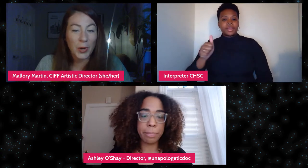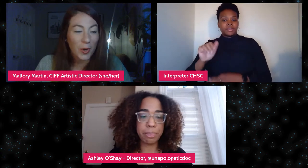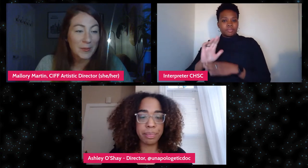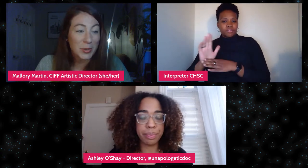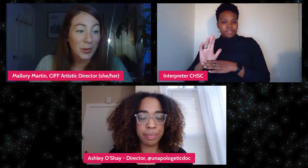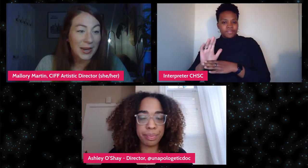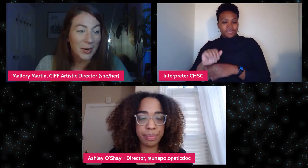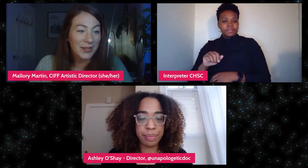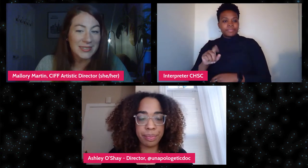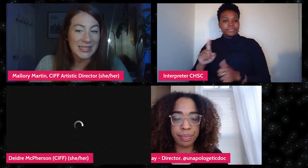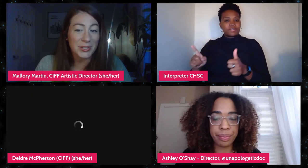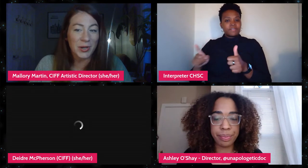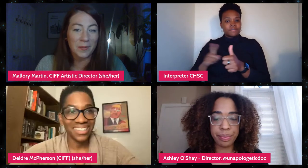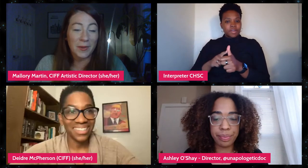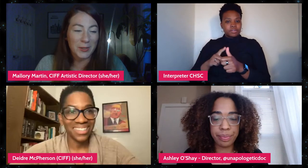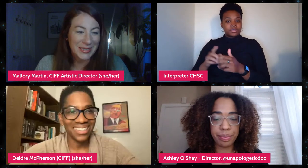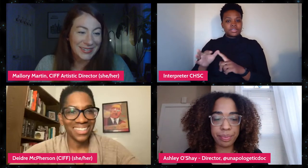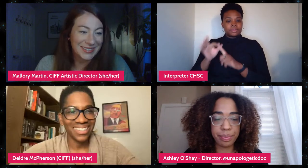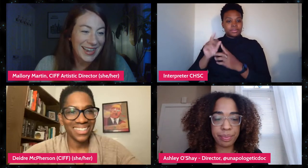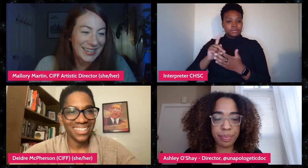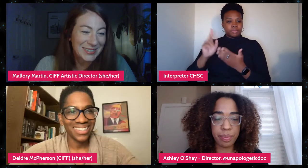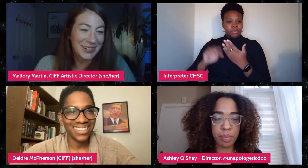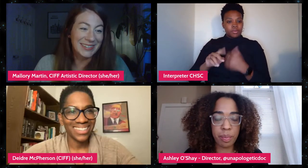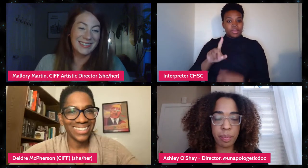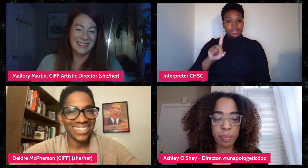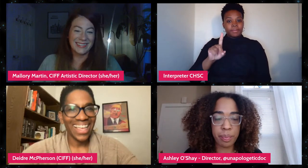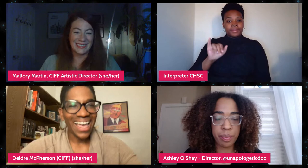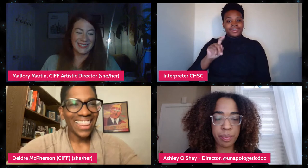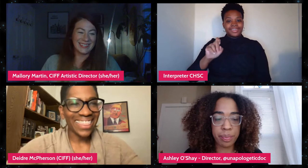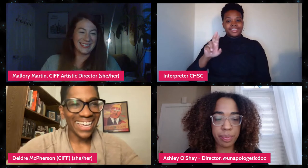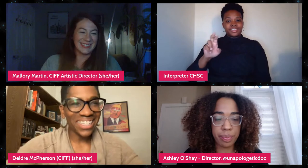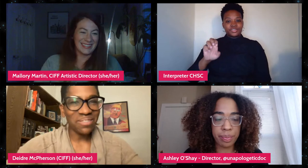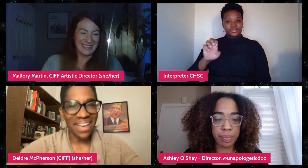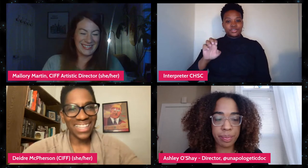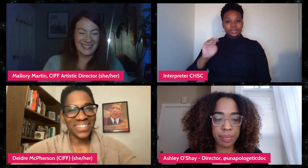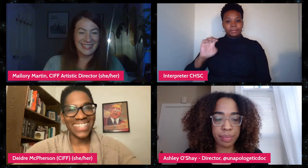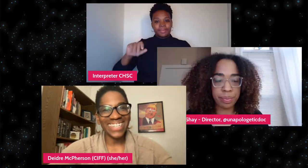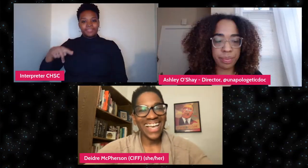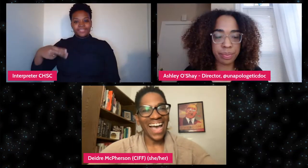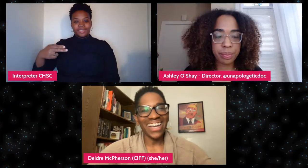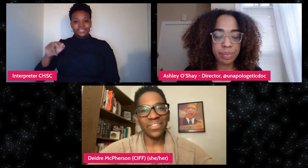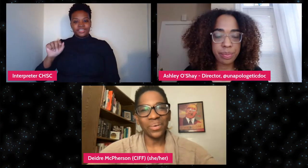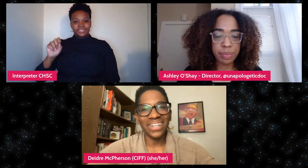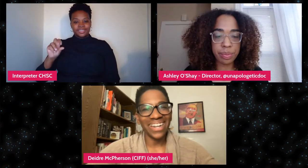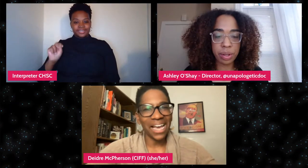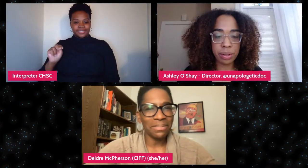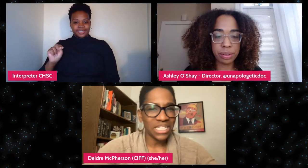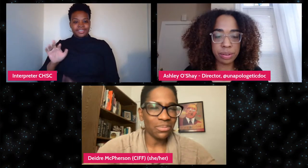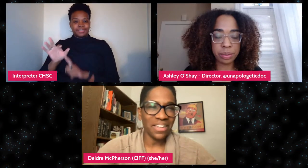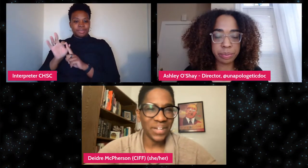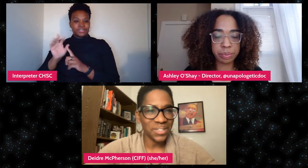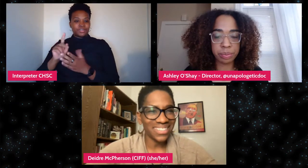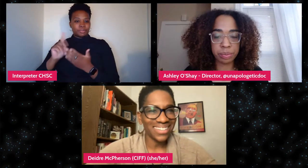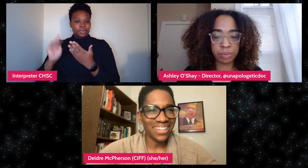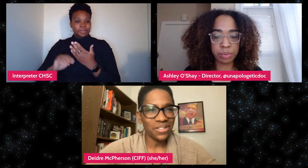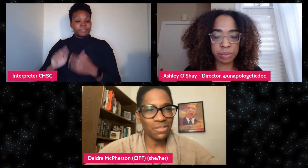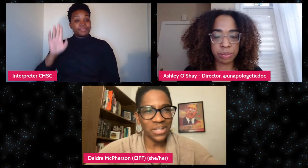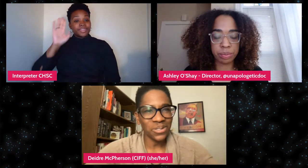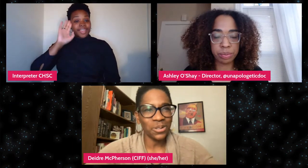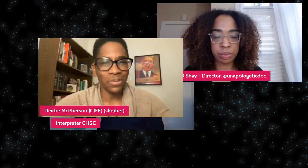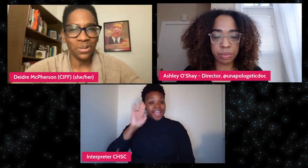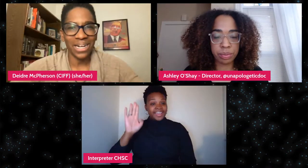CIFF Special Programs Coordinator, Deidre McPherson. Hi, Deidre. Thank you, Mallory. Hi, everyone. I'm Deidre